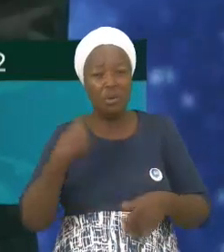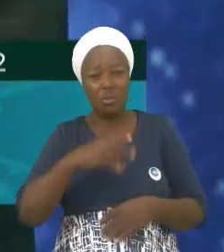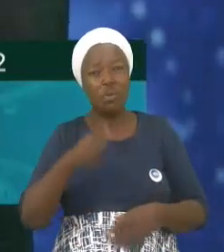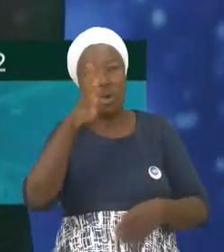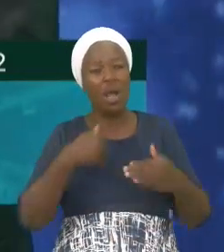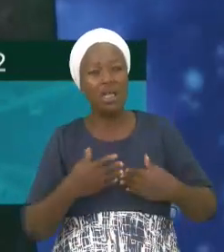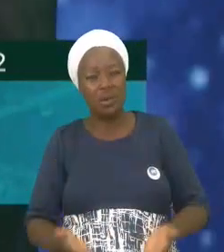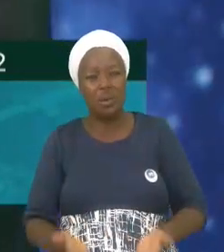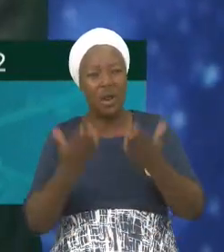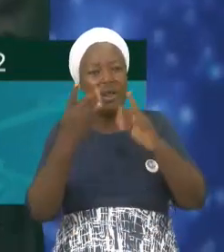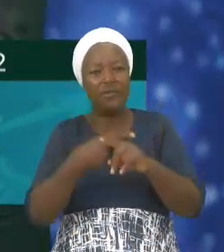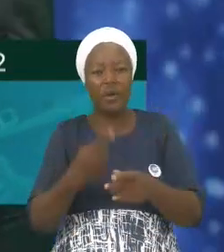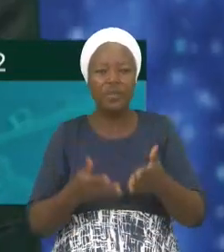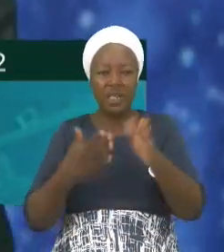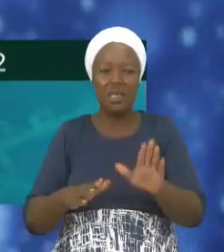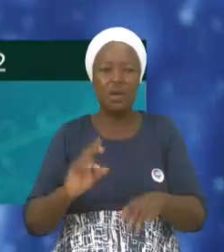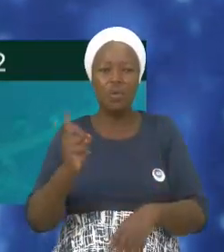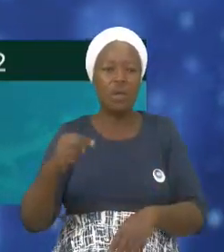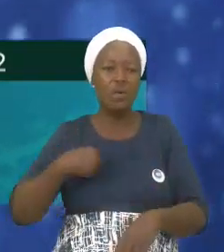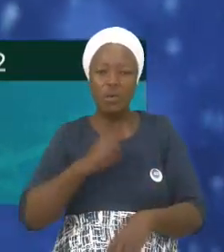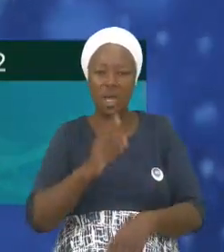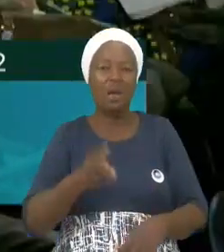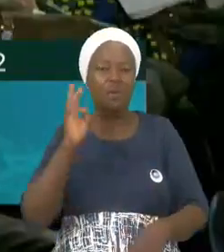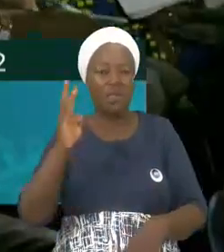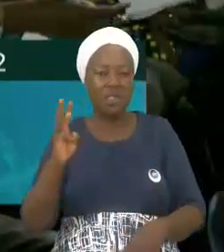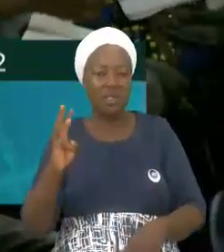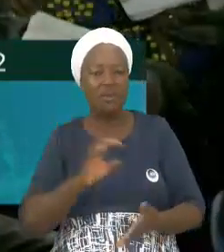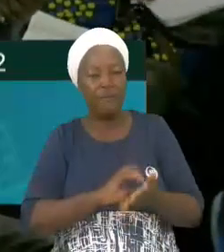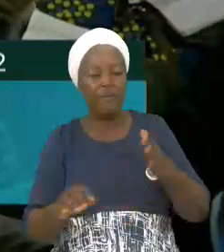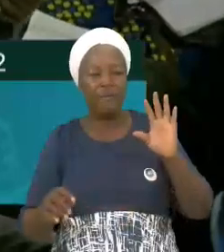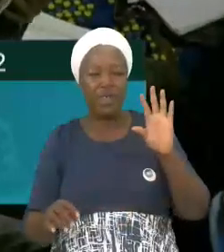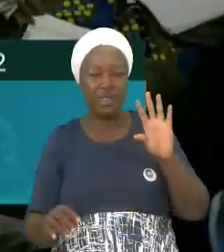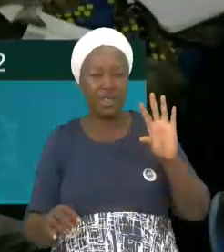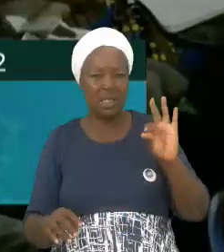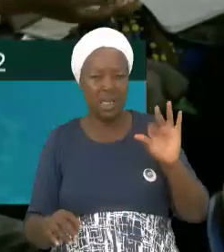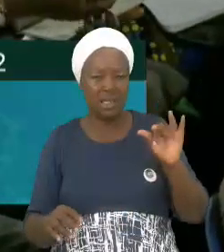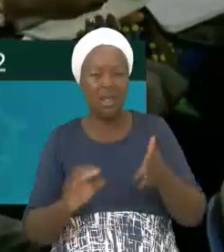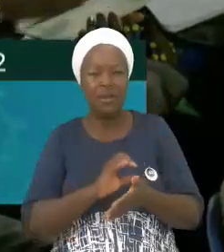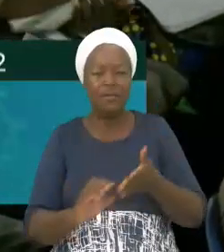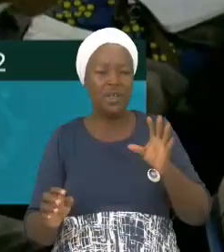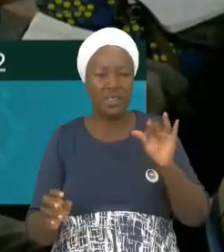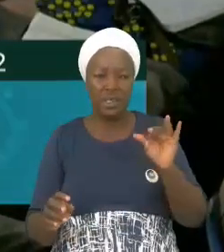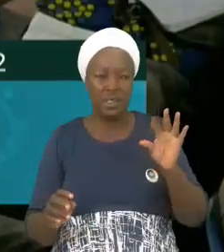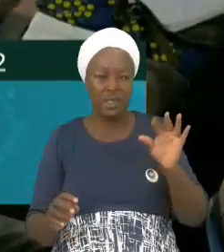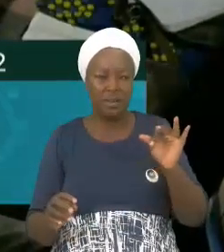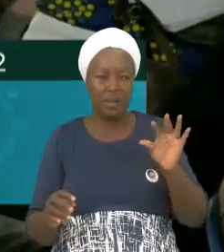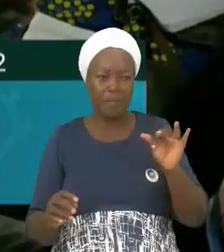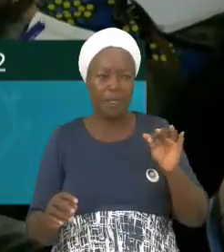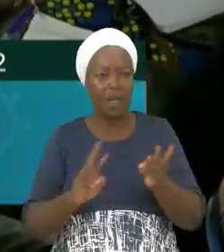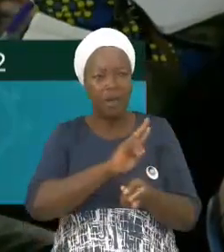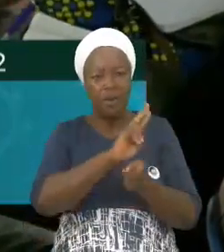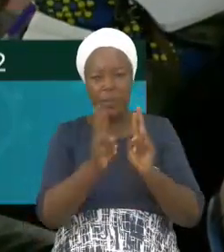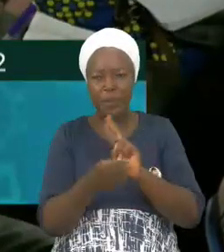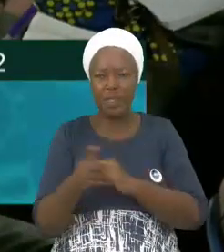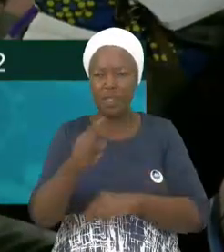whereof we are witnesses. Look at verse 19. Verse 19. Repent ye therefore.